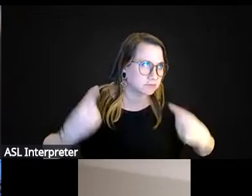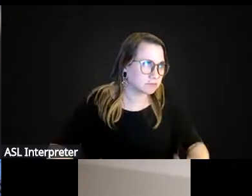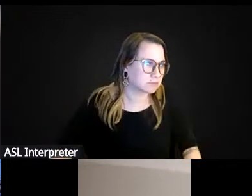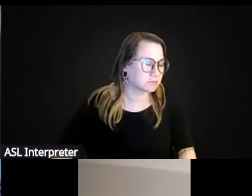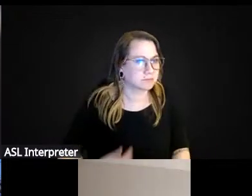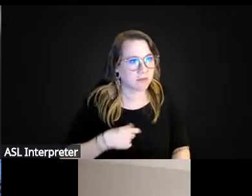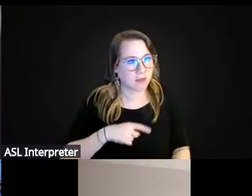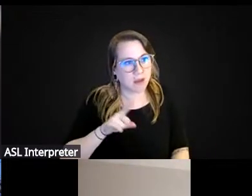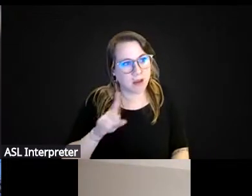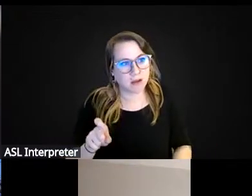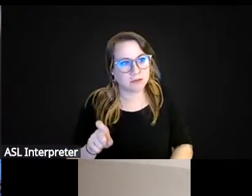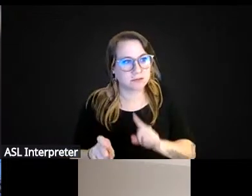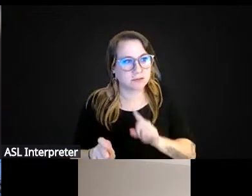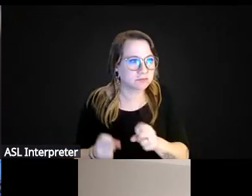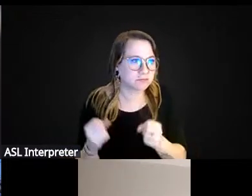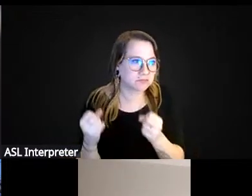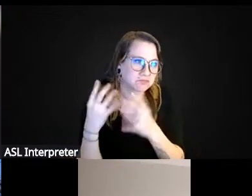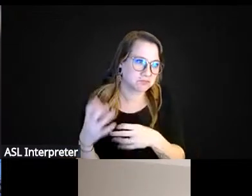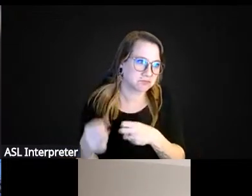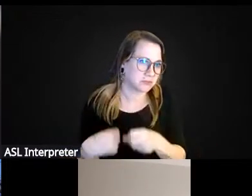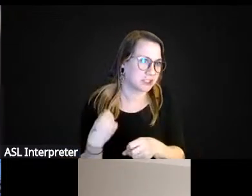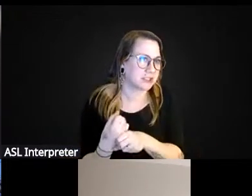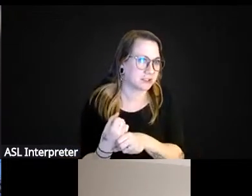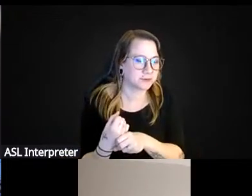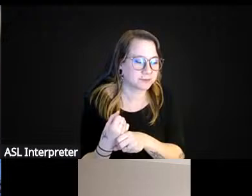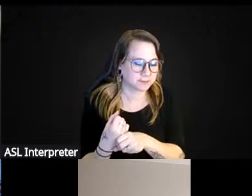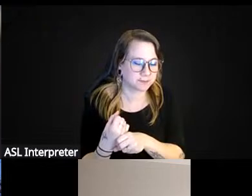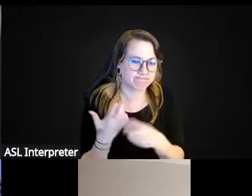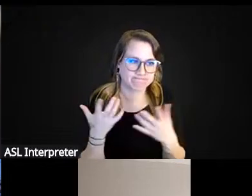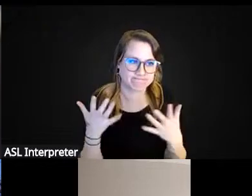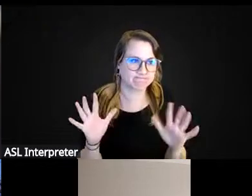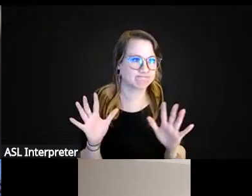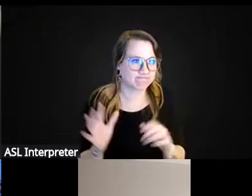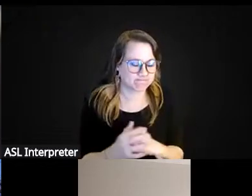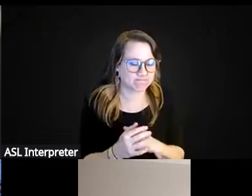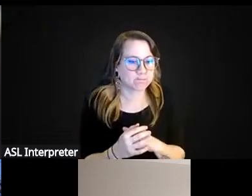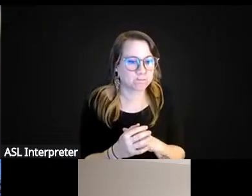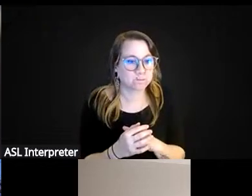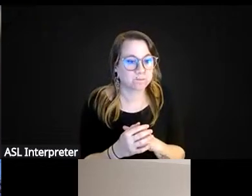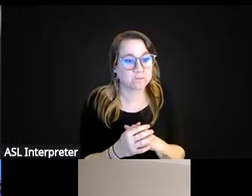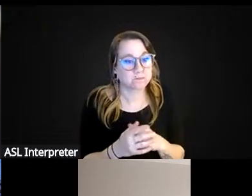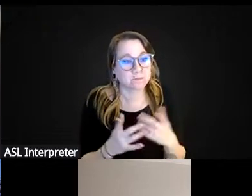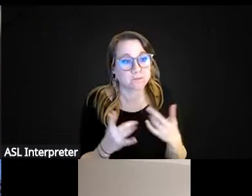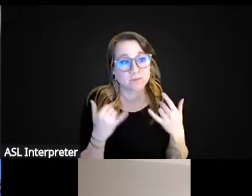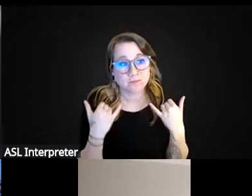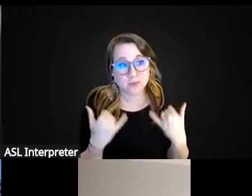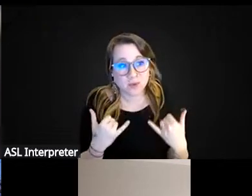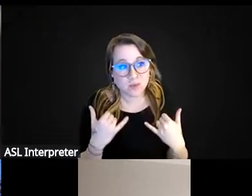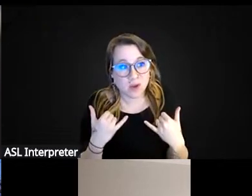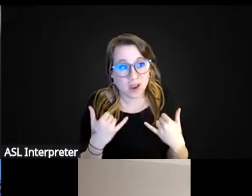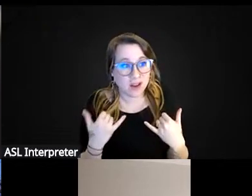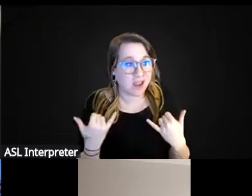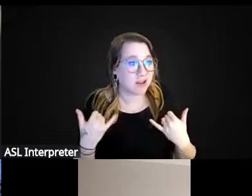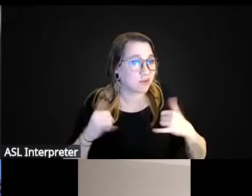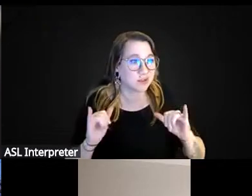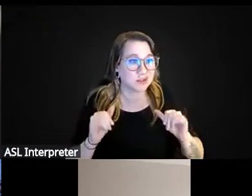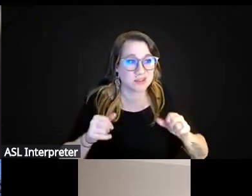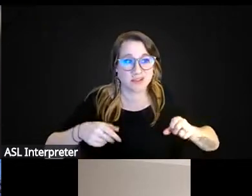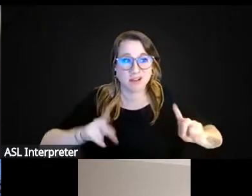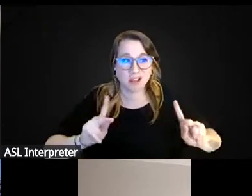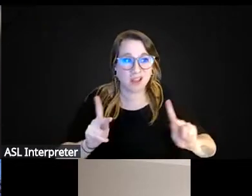same questions for years, Arbuckle, and right now they're still allowed to